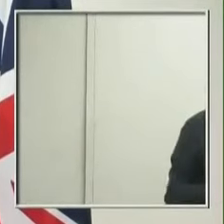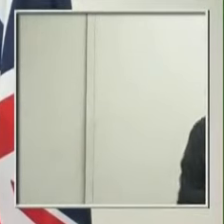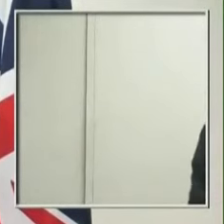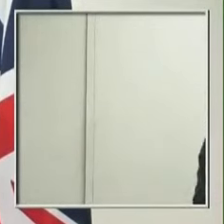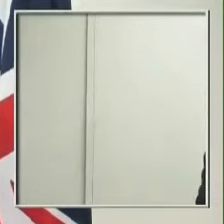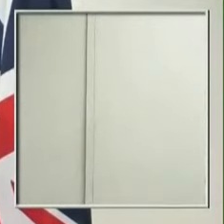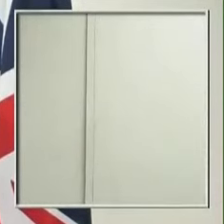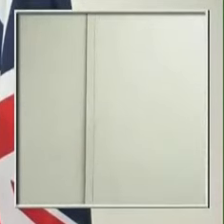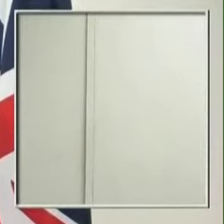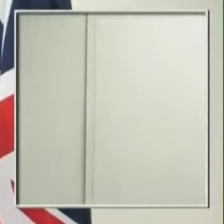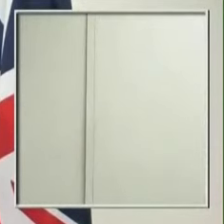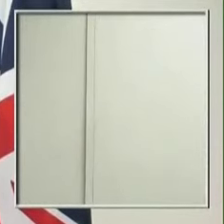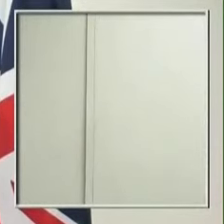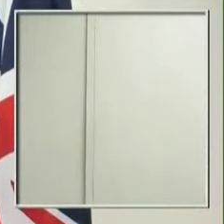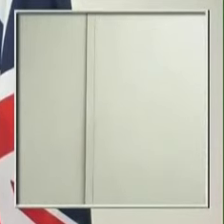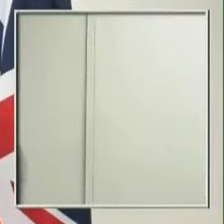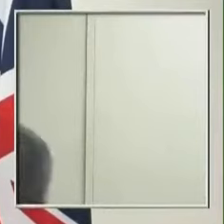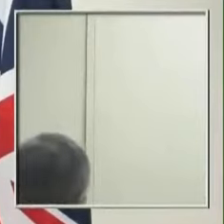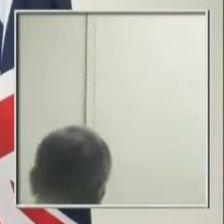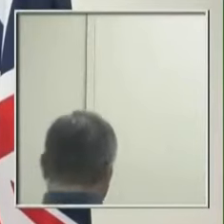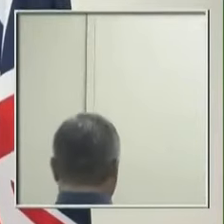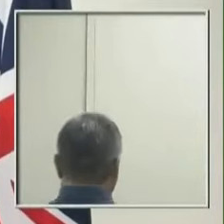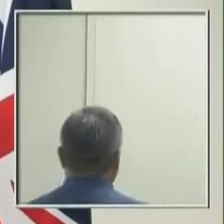be useful to everybody,